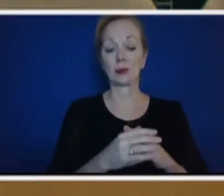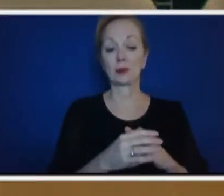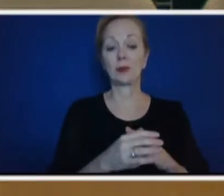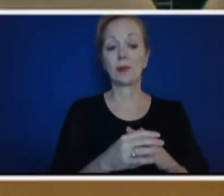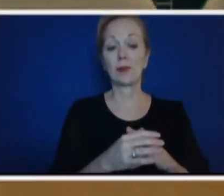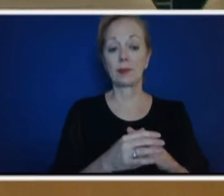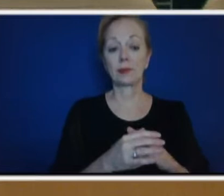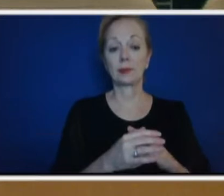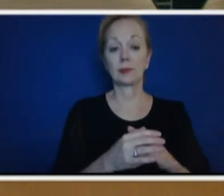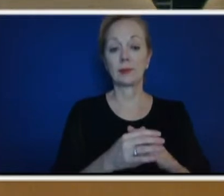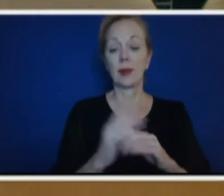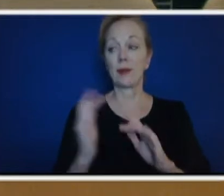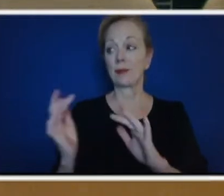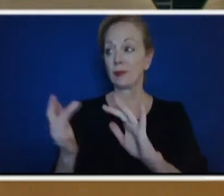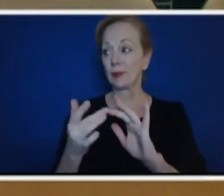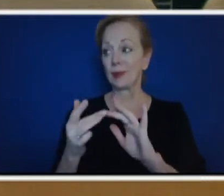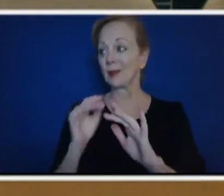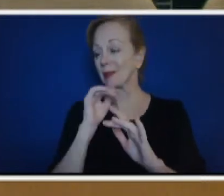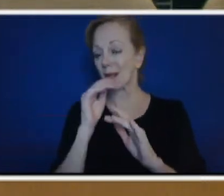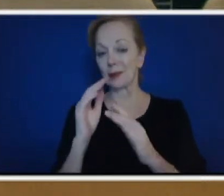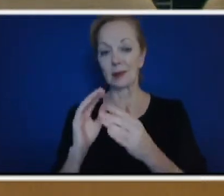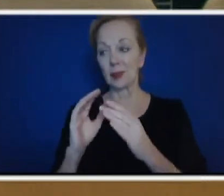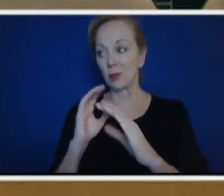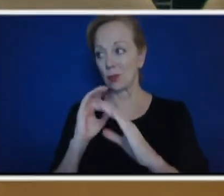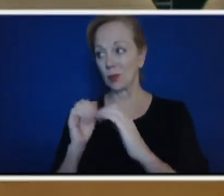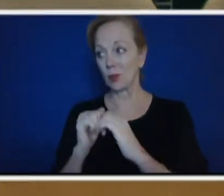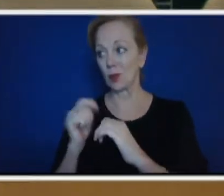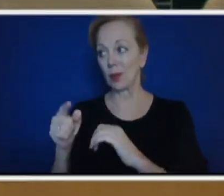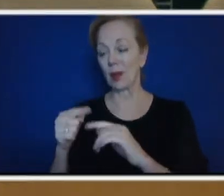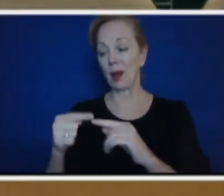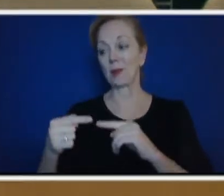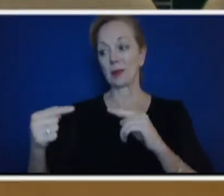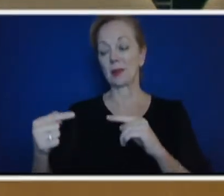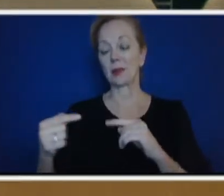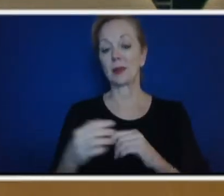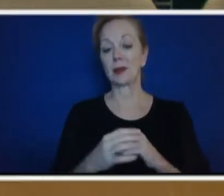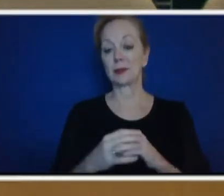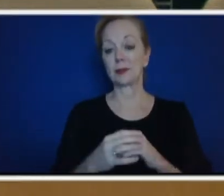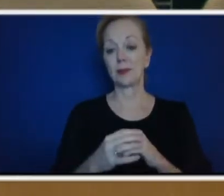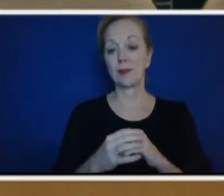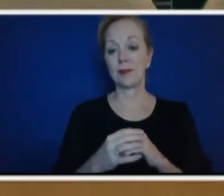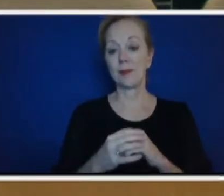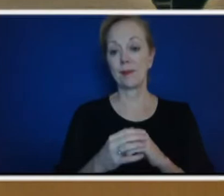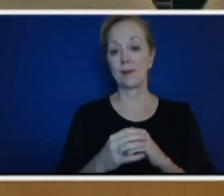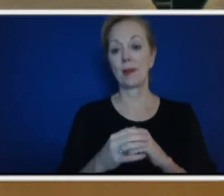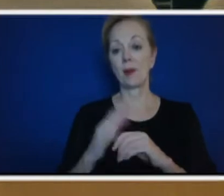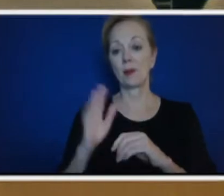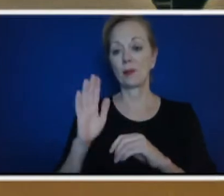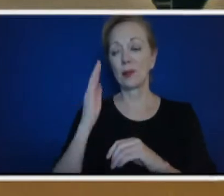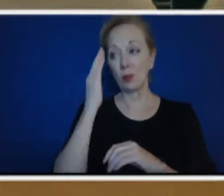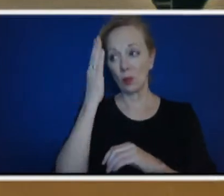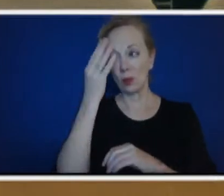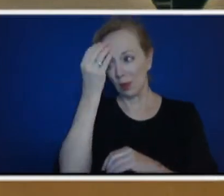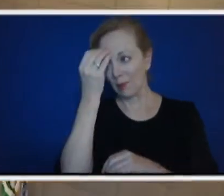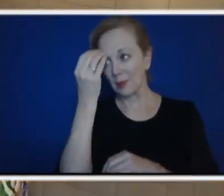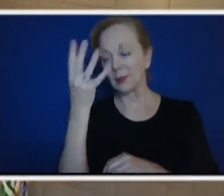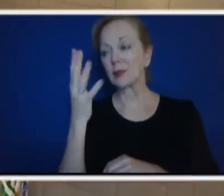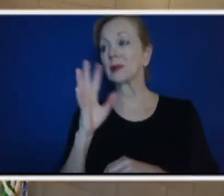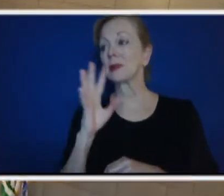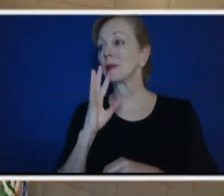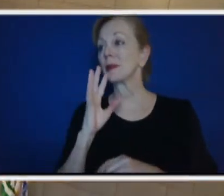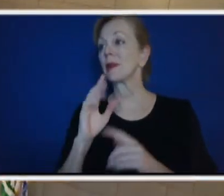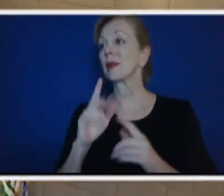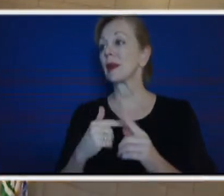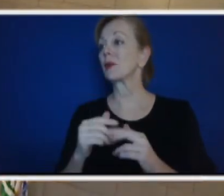I've reached out but have not gotten communication for the opposition, so I will let them speak, and then I'll do my best to respond. Thank